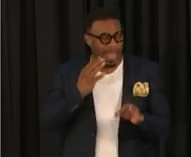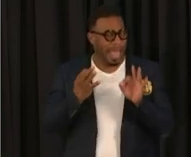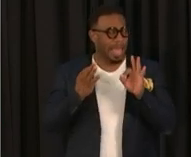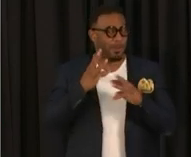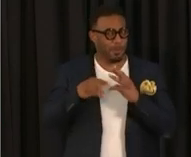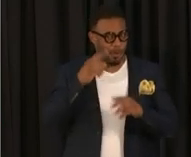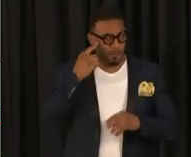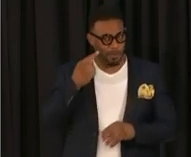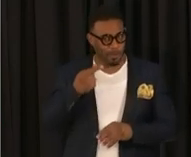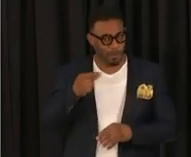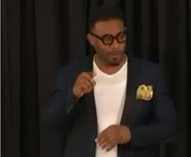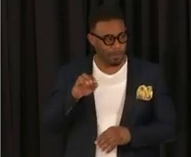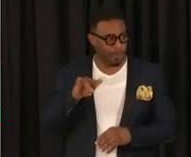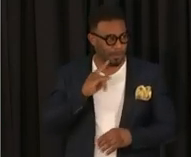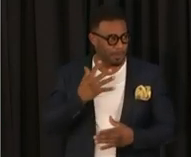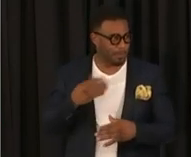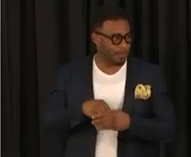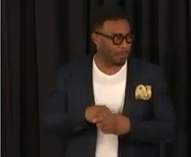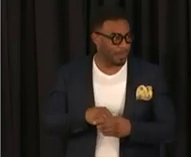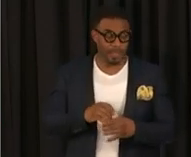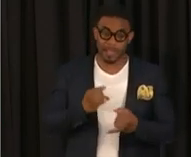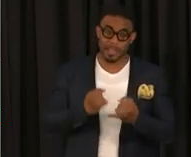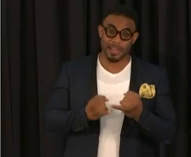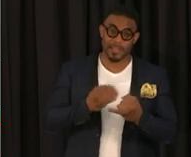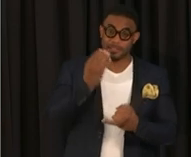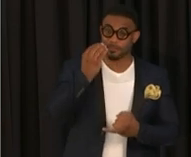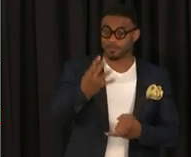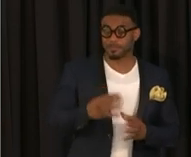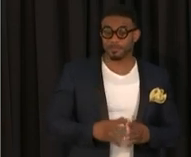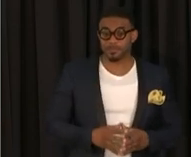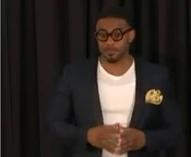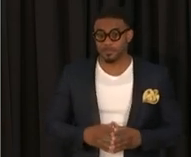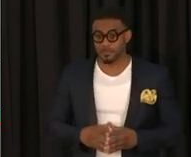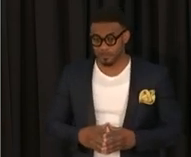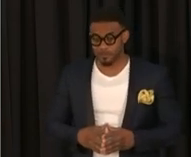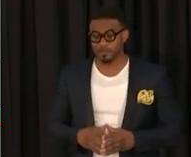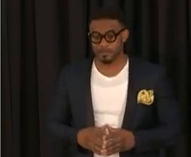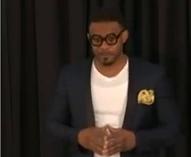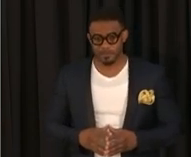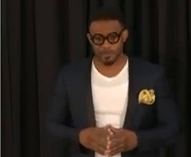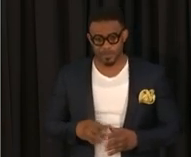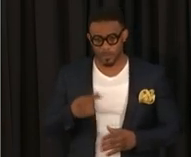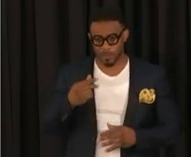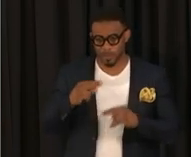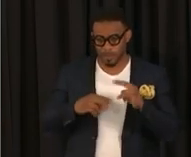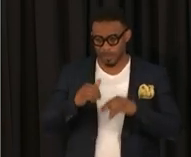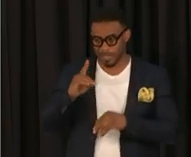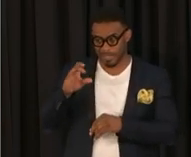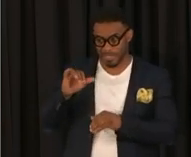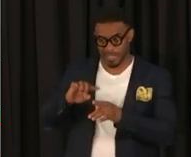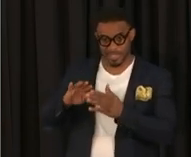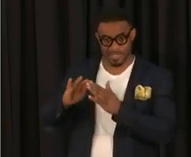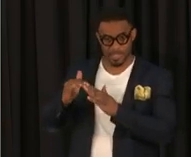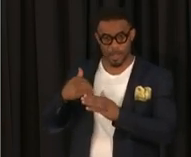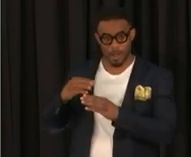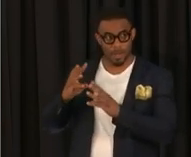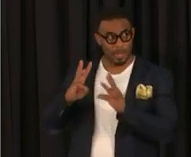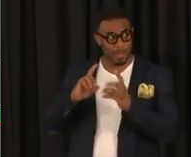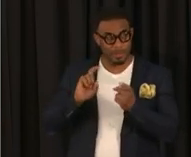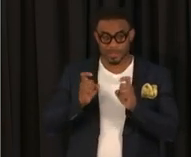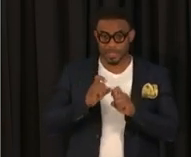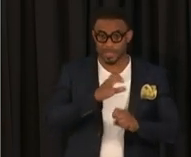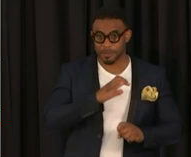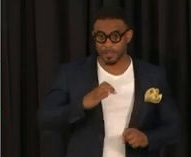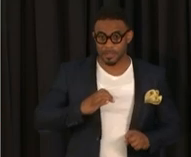ideal world for the Green Bank to be participating. And then last but not least is green buildings. In DC, as a city, our climate